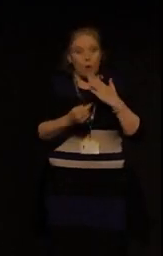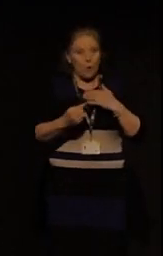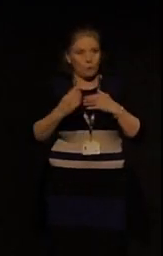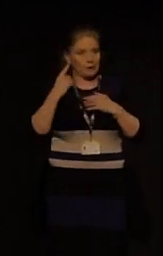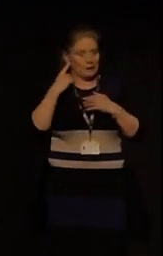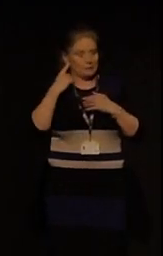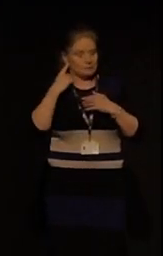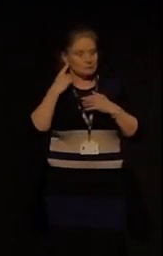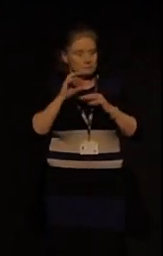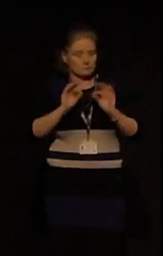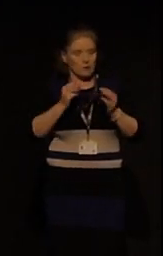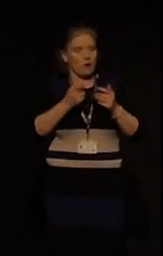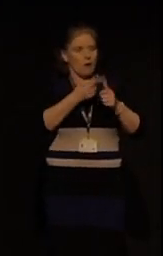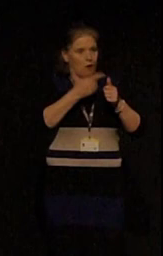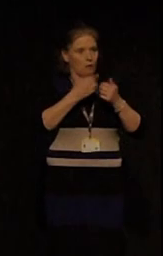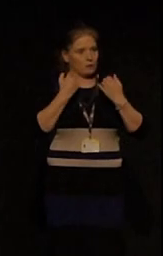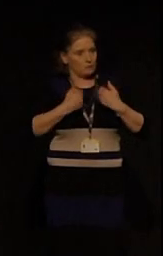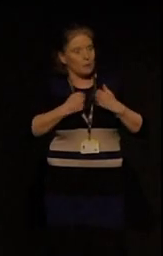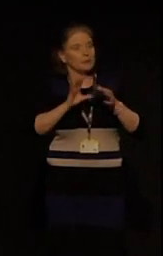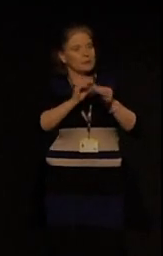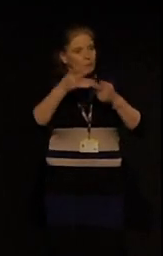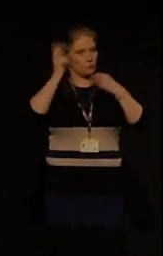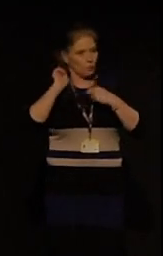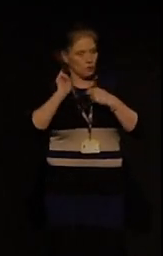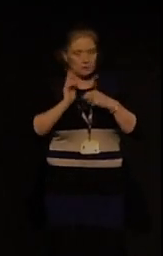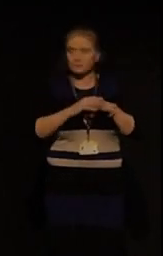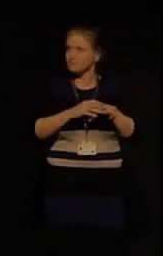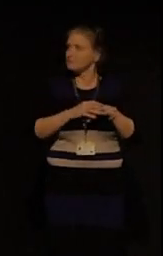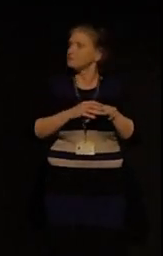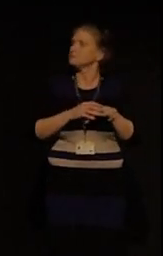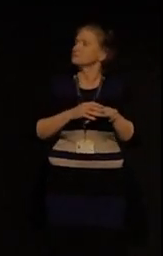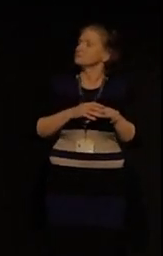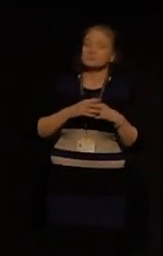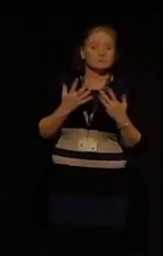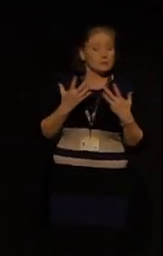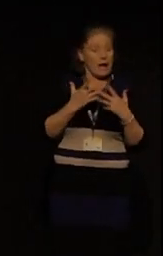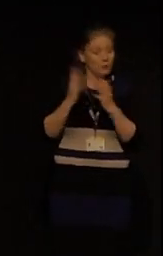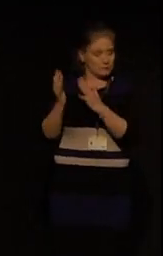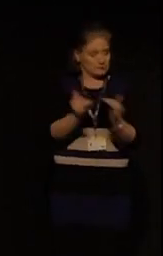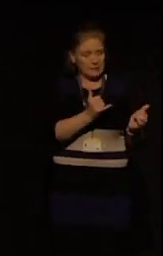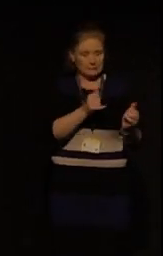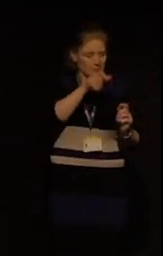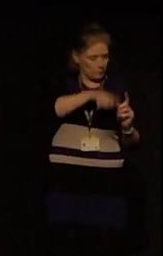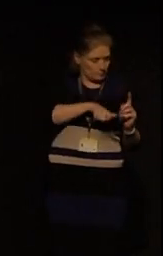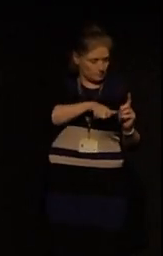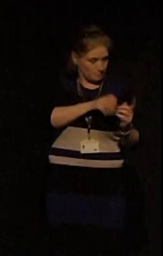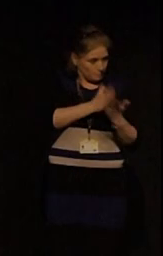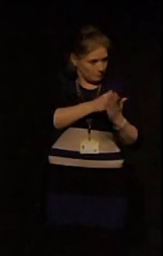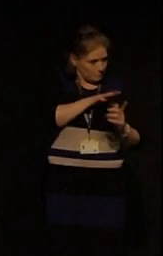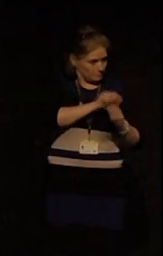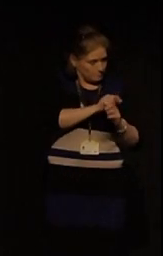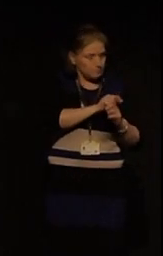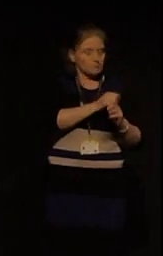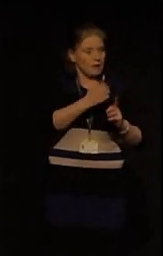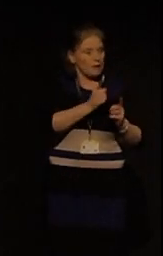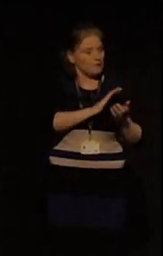hearing loss problem. It's associated with many other neurological problems. So how can we test for somebody that has hyperacusis? We can take